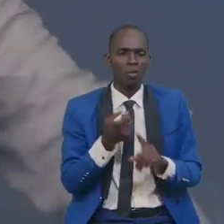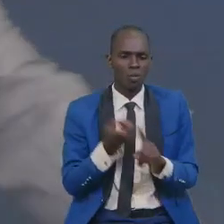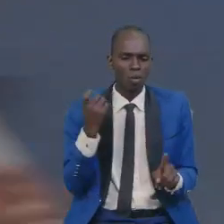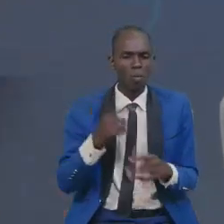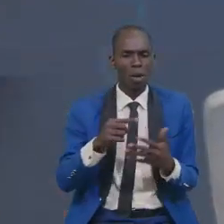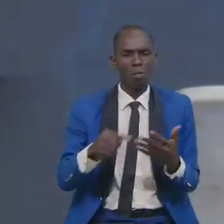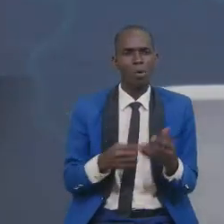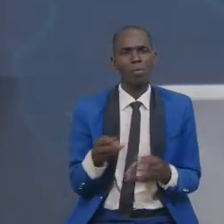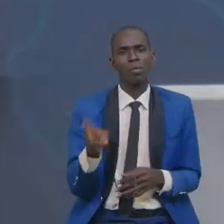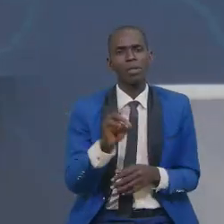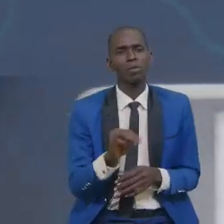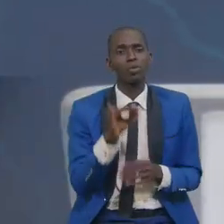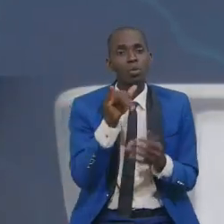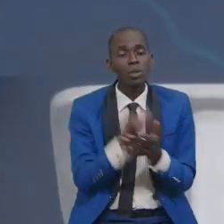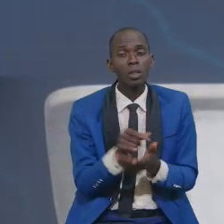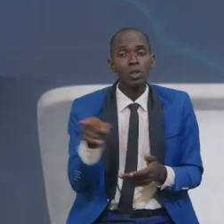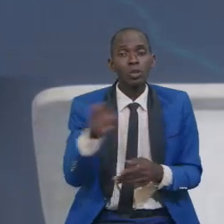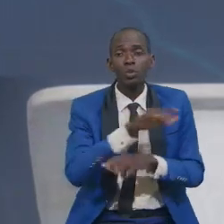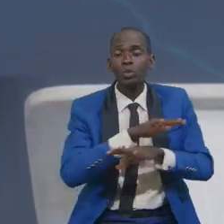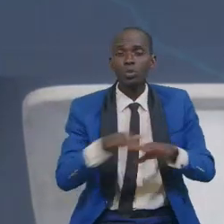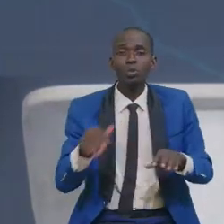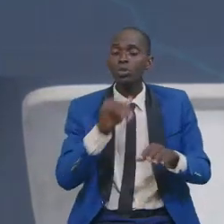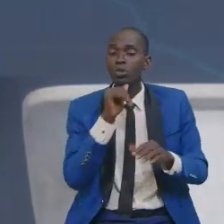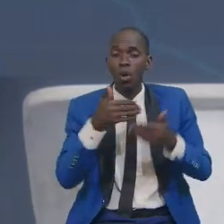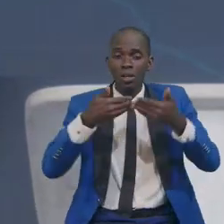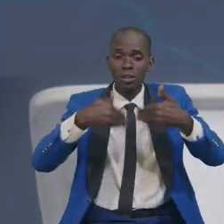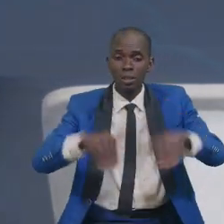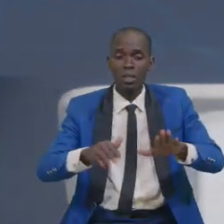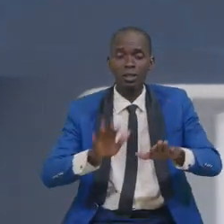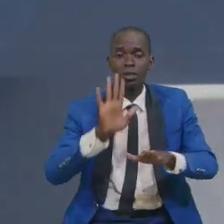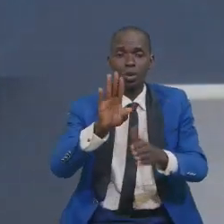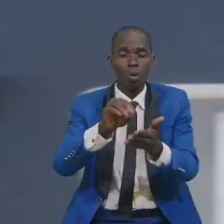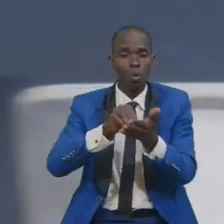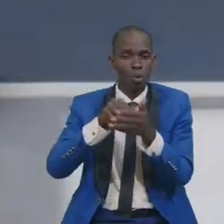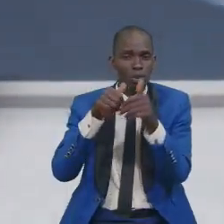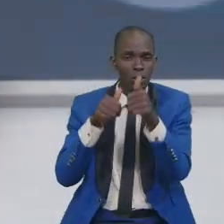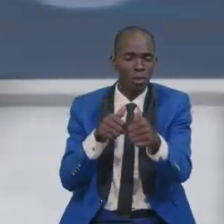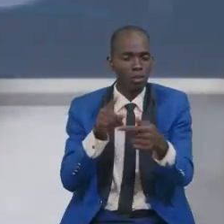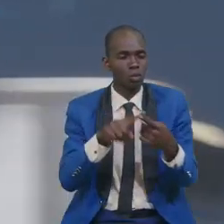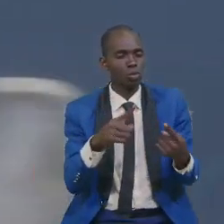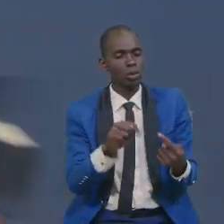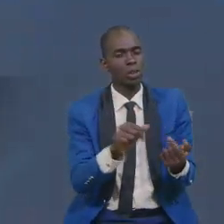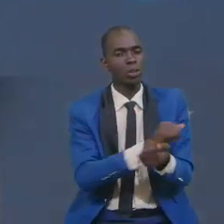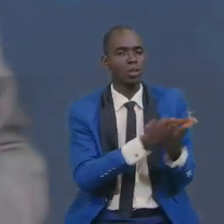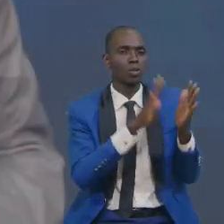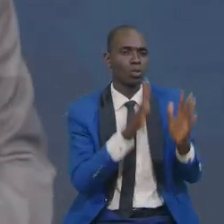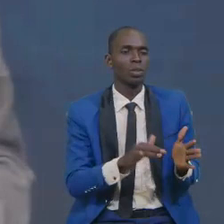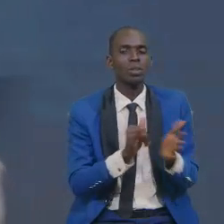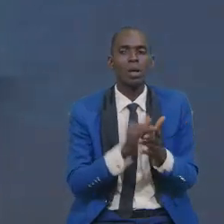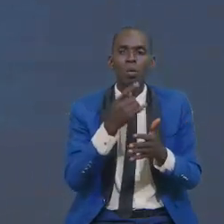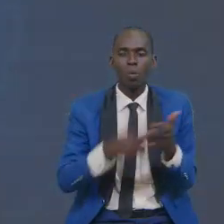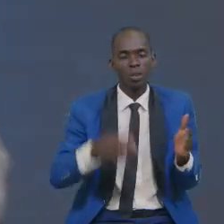that you do not sell yourself to a destroyer that's what the devil does but